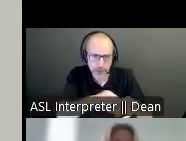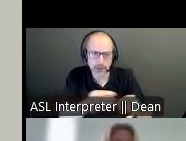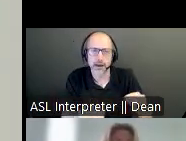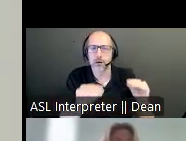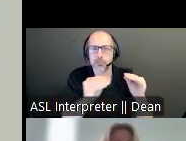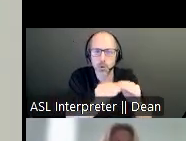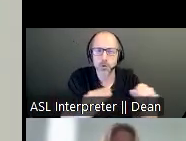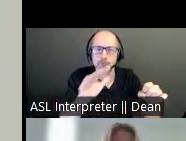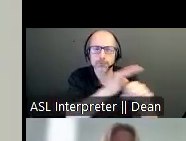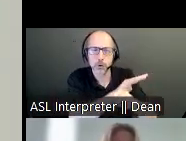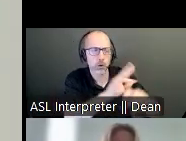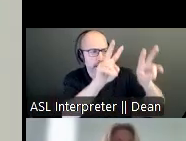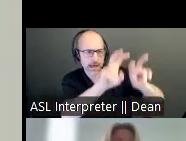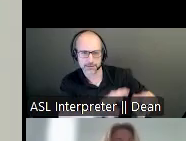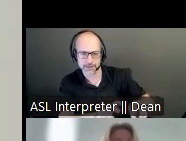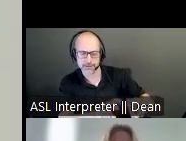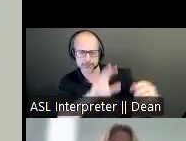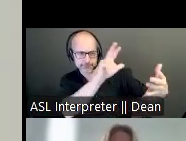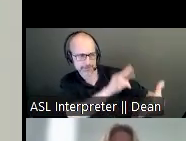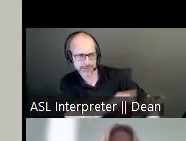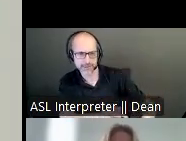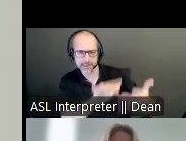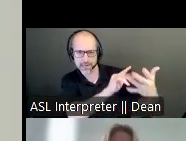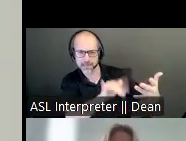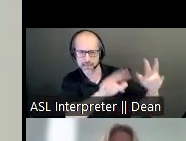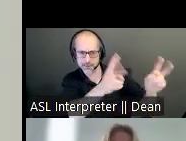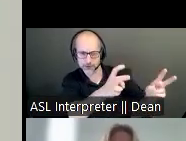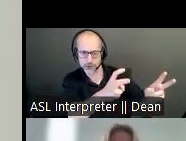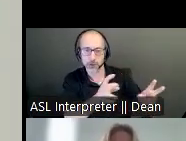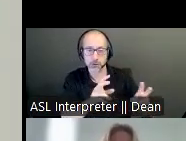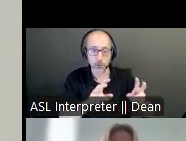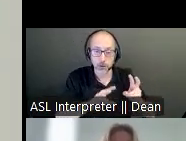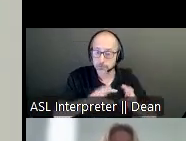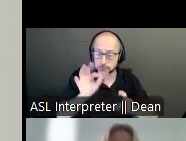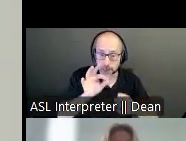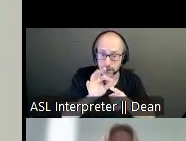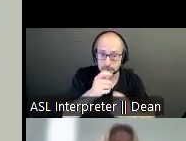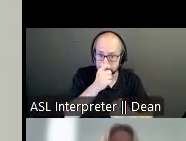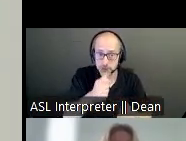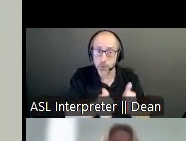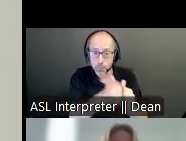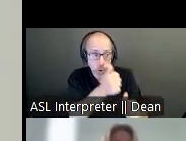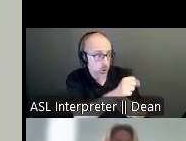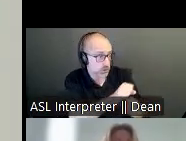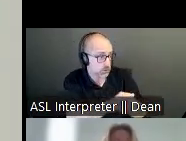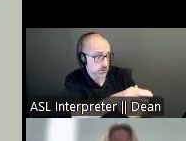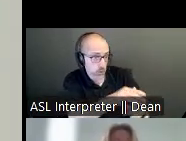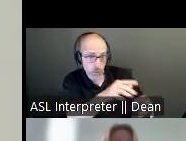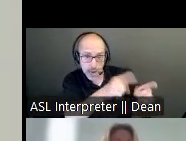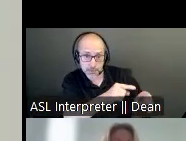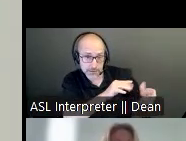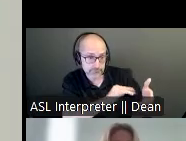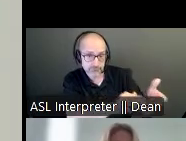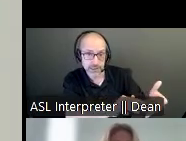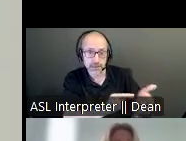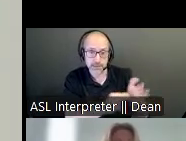comprehensive analysis of the issue. What was interesting is that in most of the cases reviewed, perpetrators' access to firearms were known